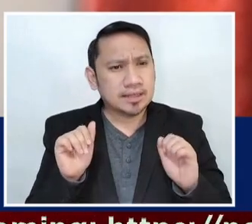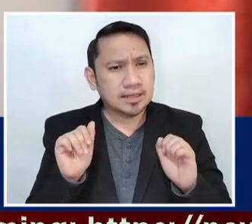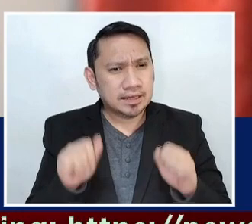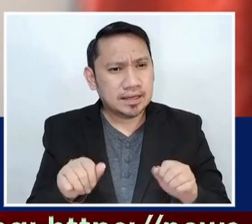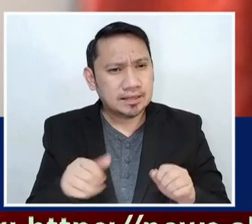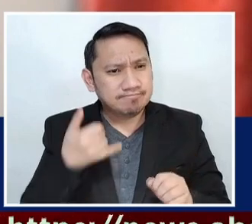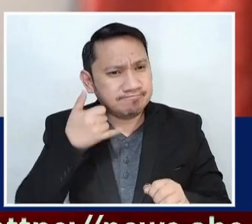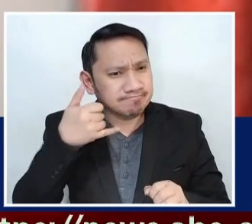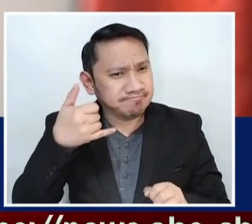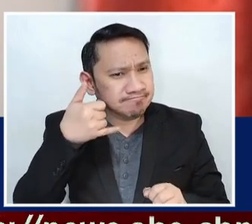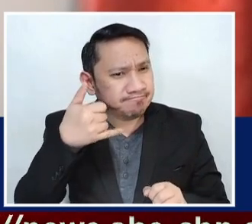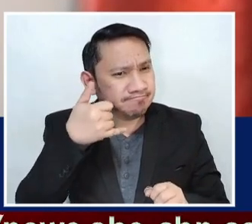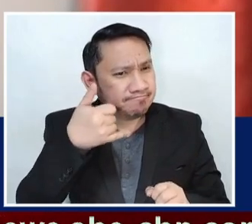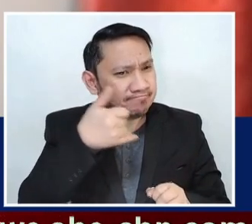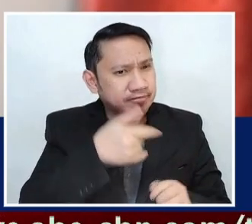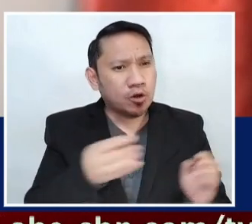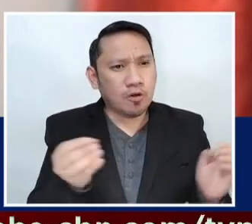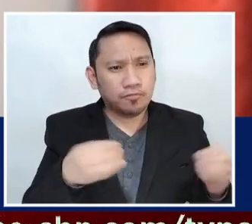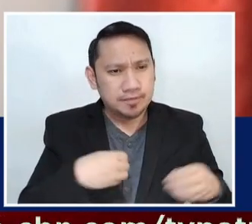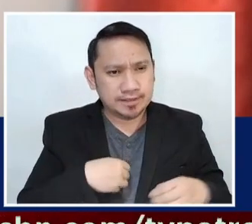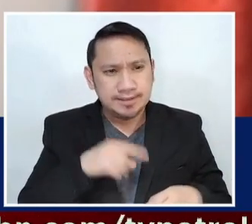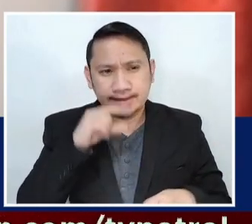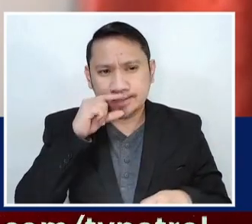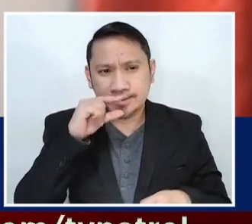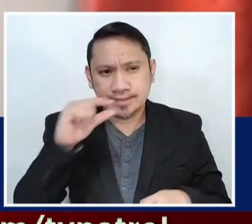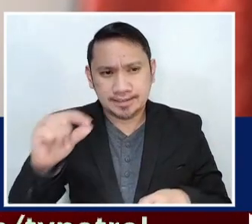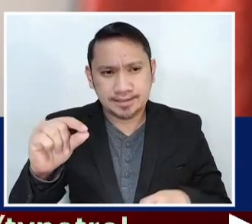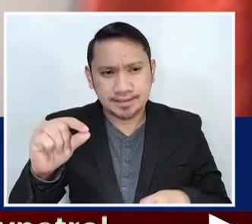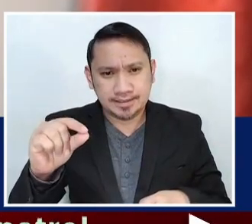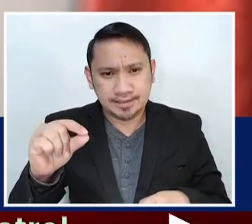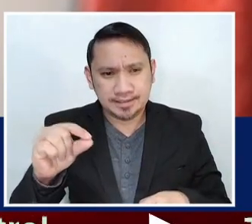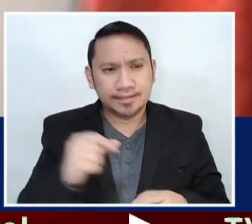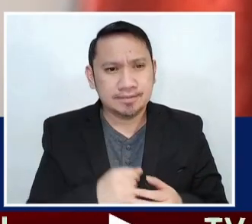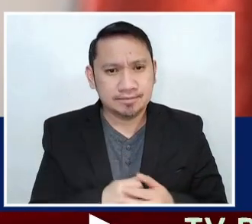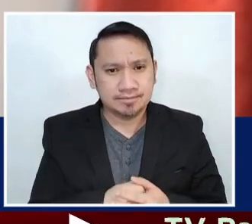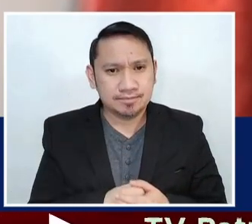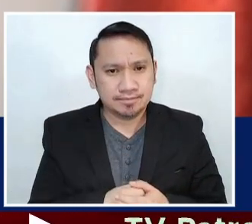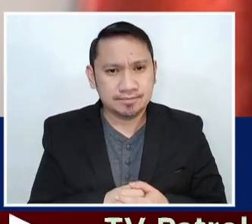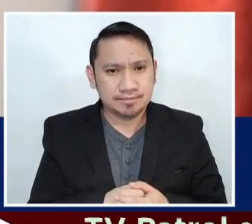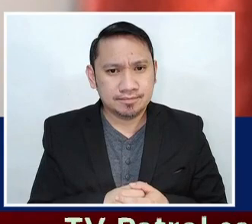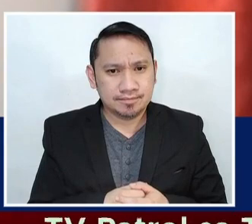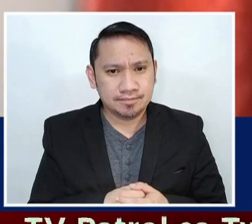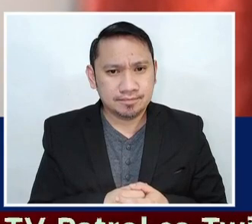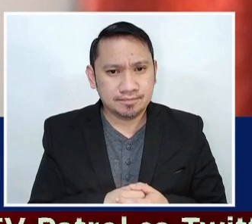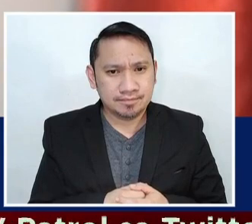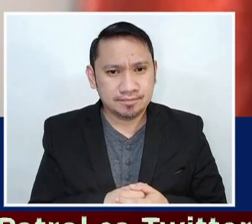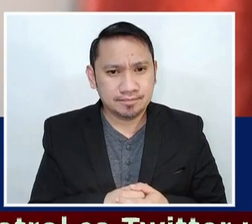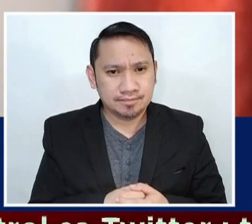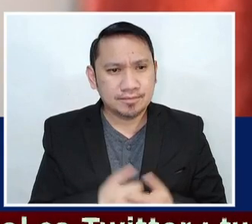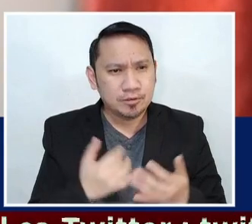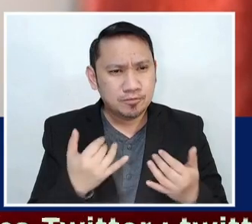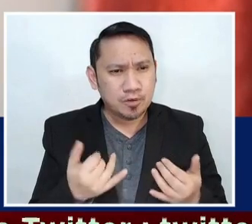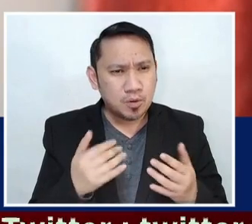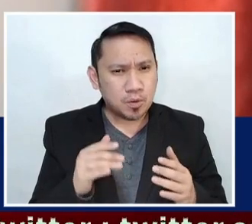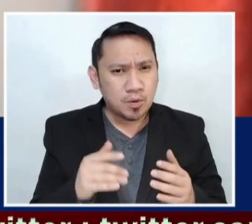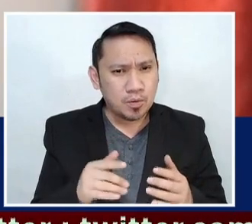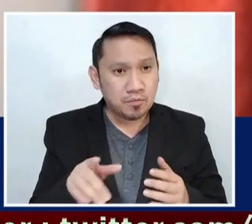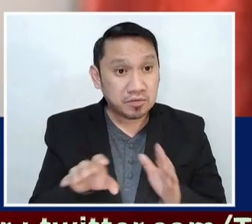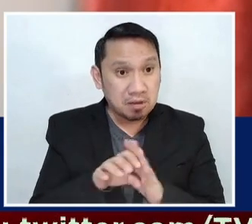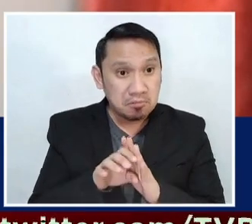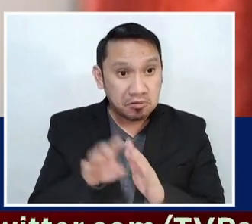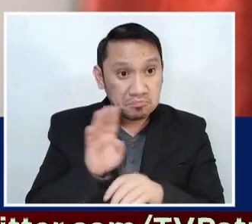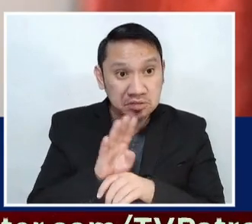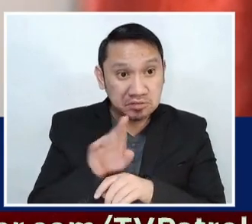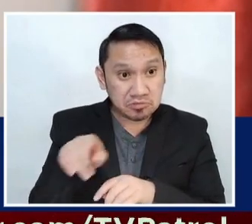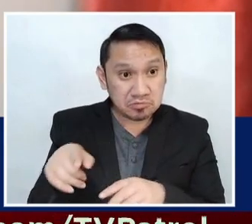any of the implementing agencies nitong JMC natin, the recent JMC, for appropriate action against the business establishment. And